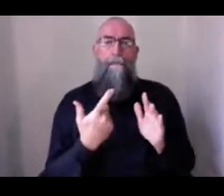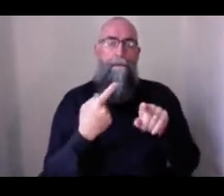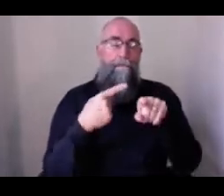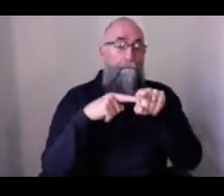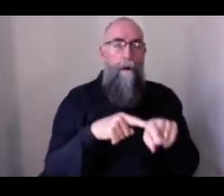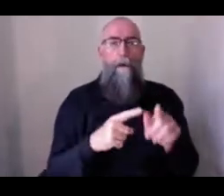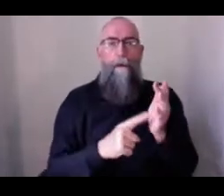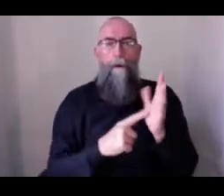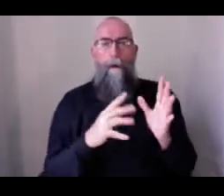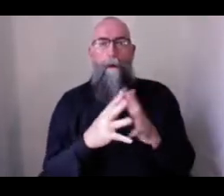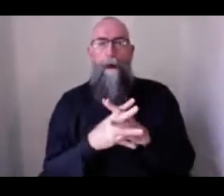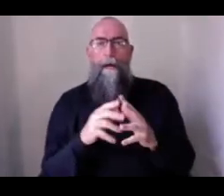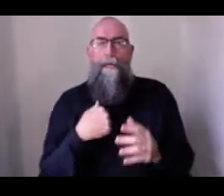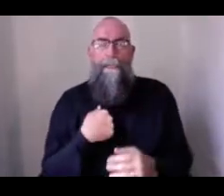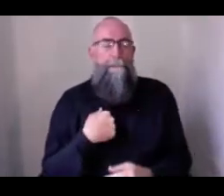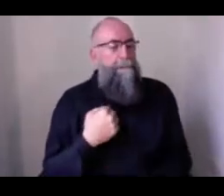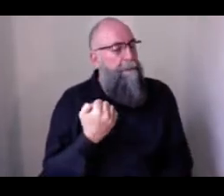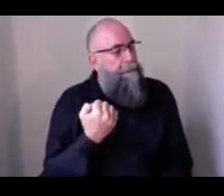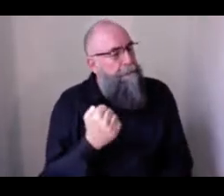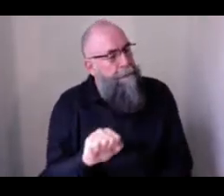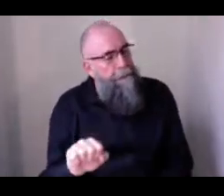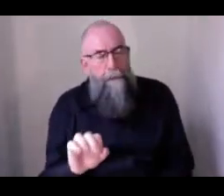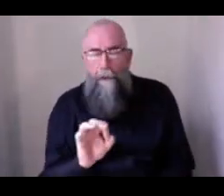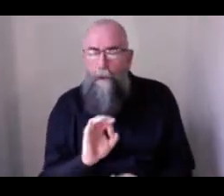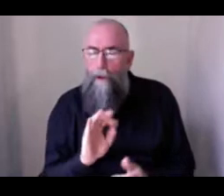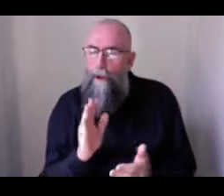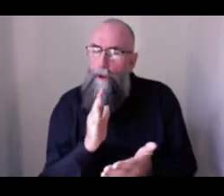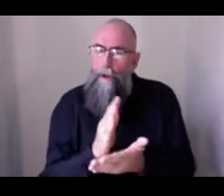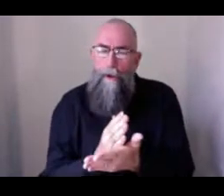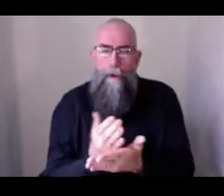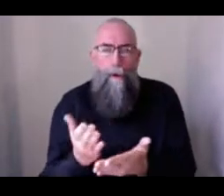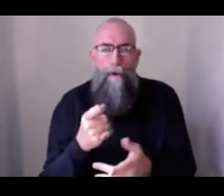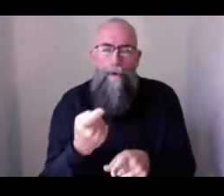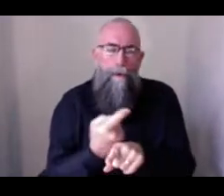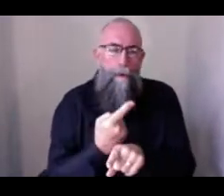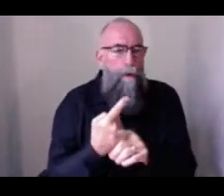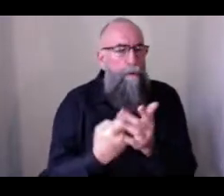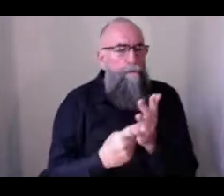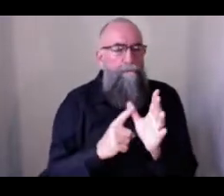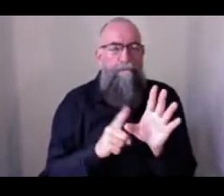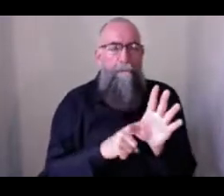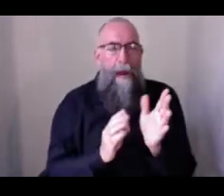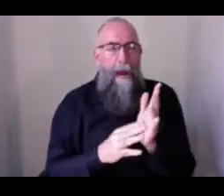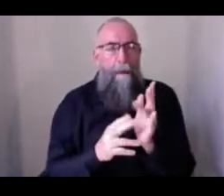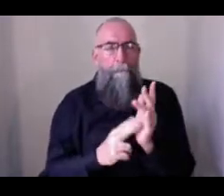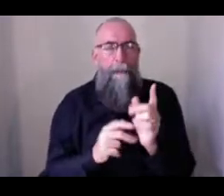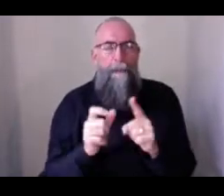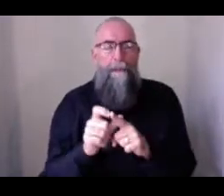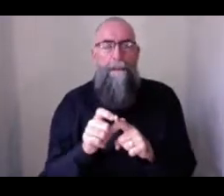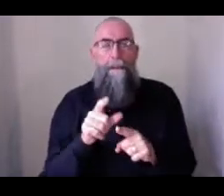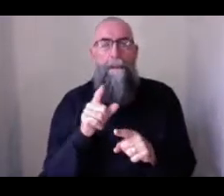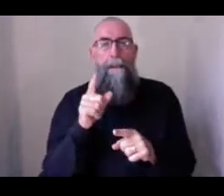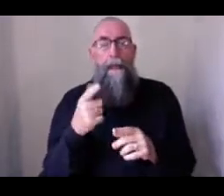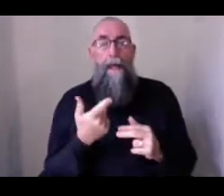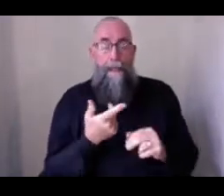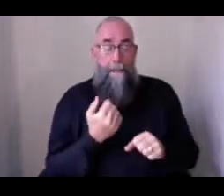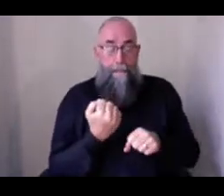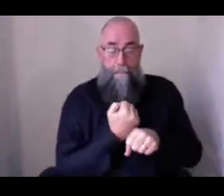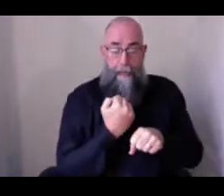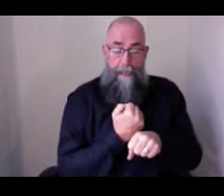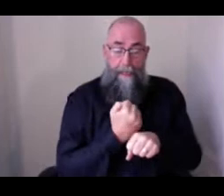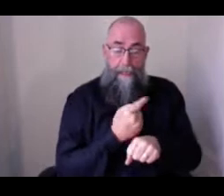I'm still unclear. I suppose all I can say, Raymond, is that the minister, in developing the guidelines, they